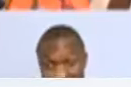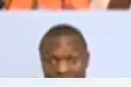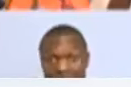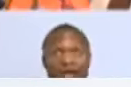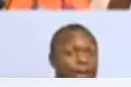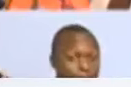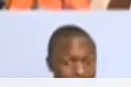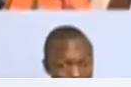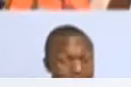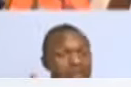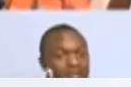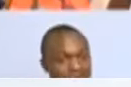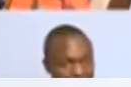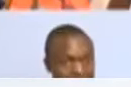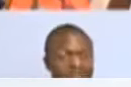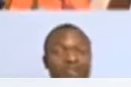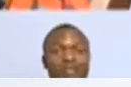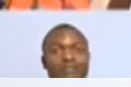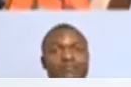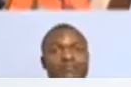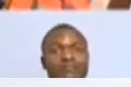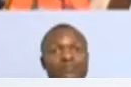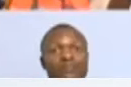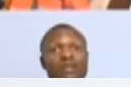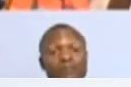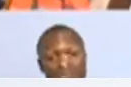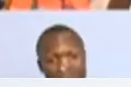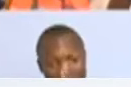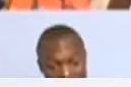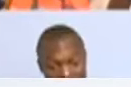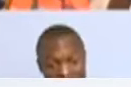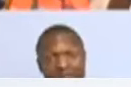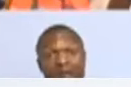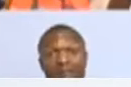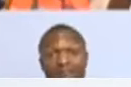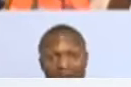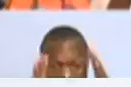how this season is looking. And Madam Vice President, please